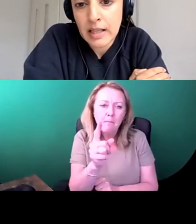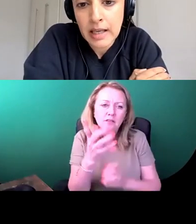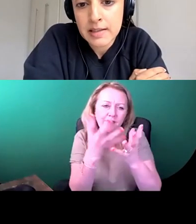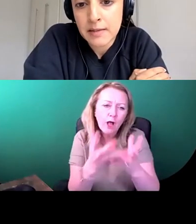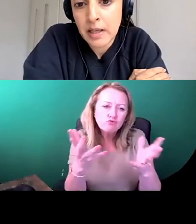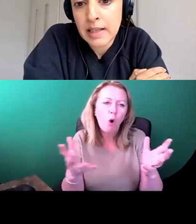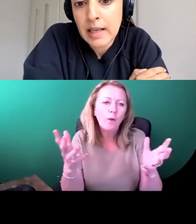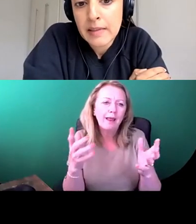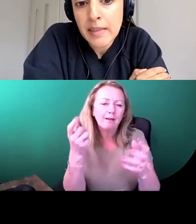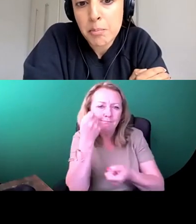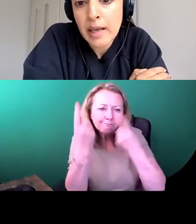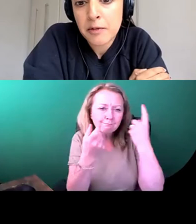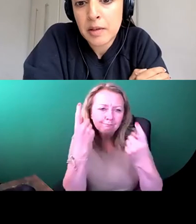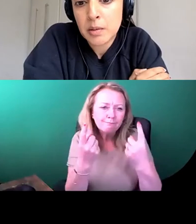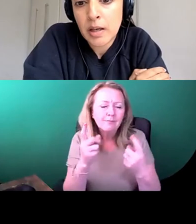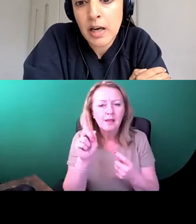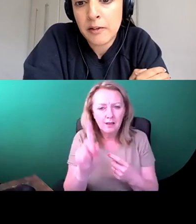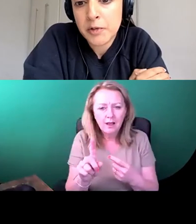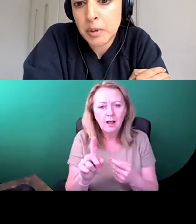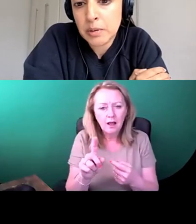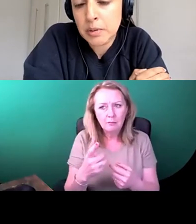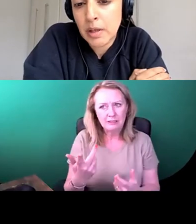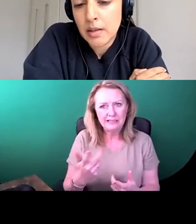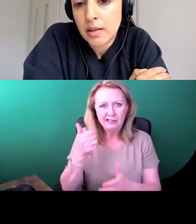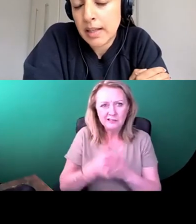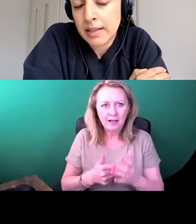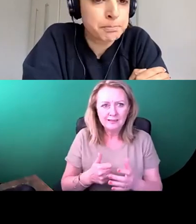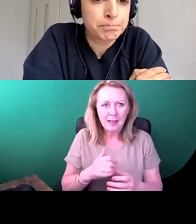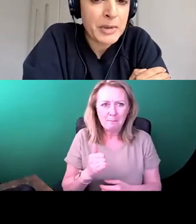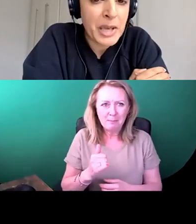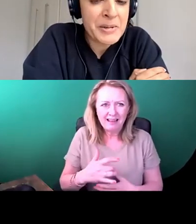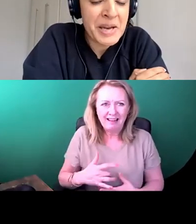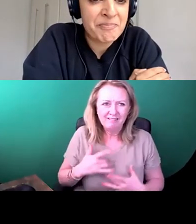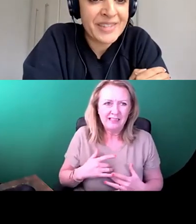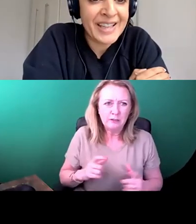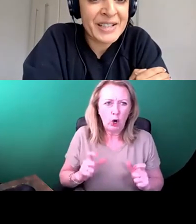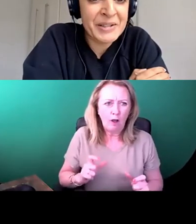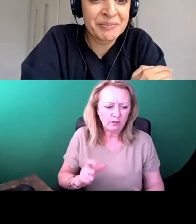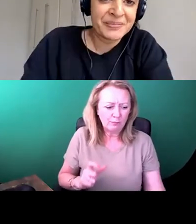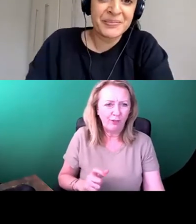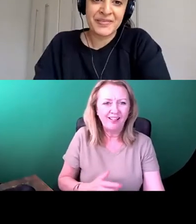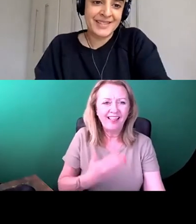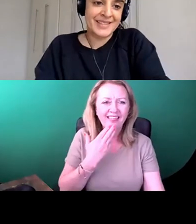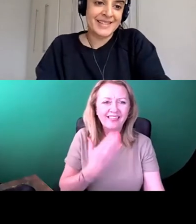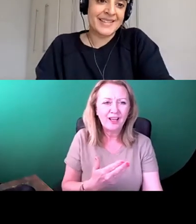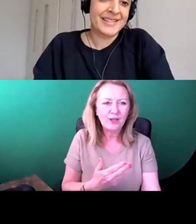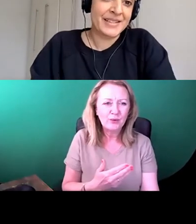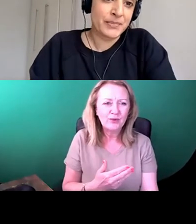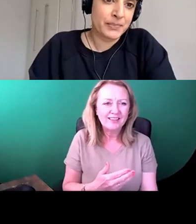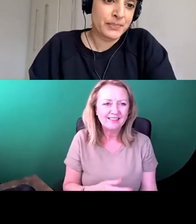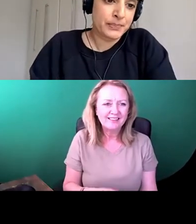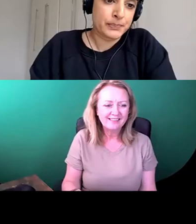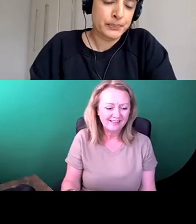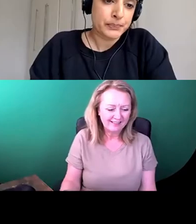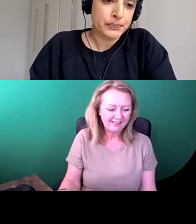space collectively that they may feel uncomfortable in. Okay, thank you.